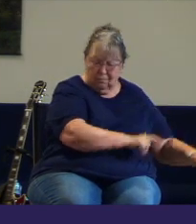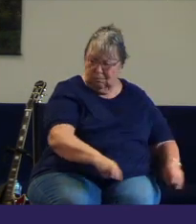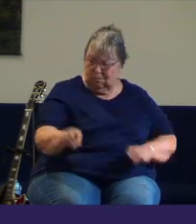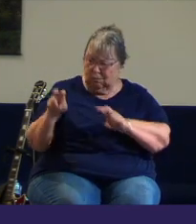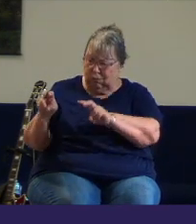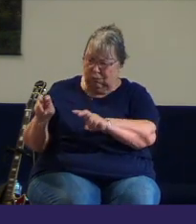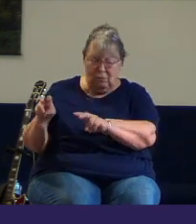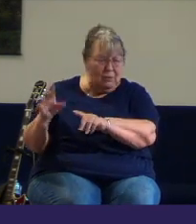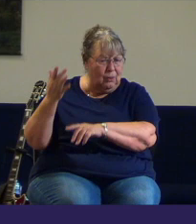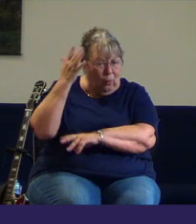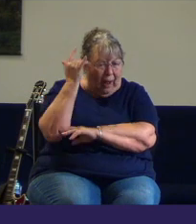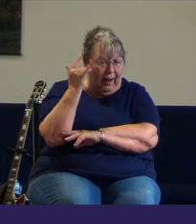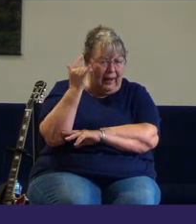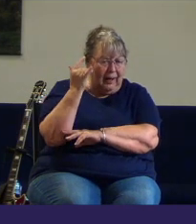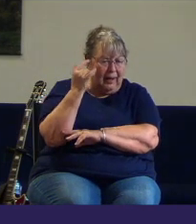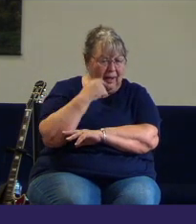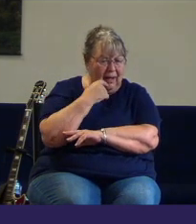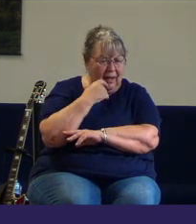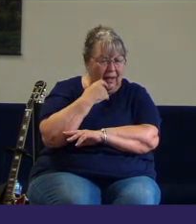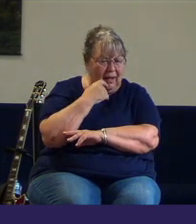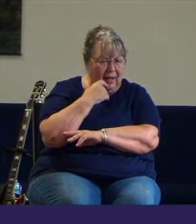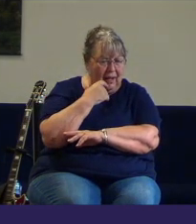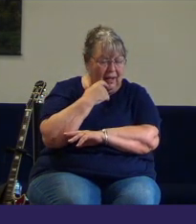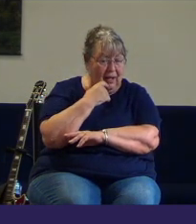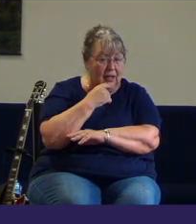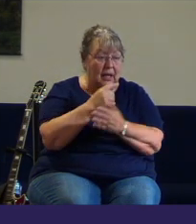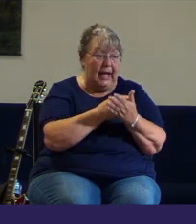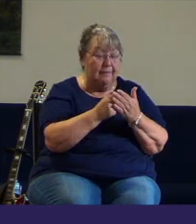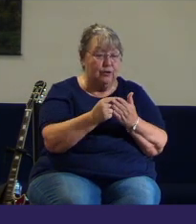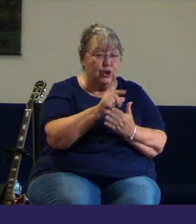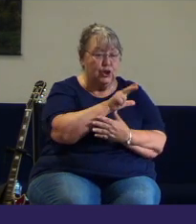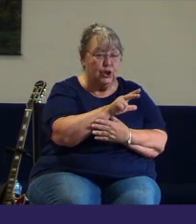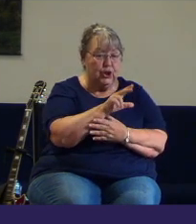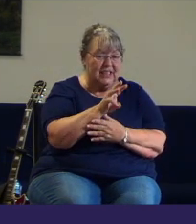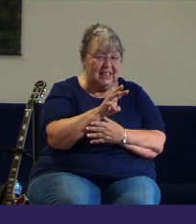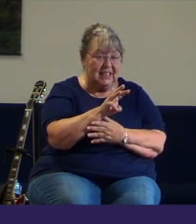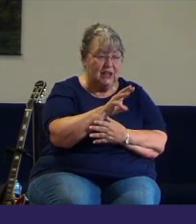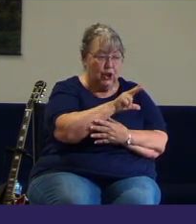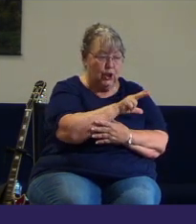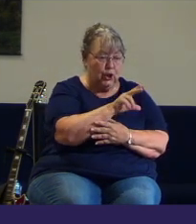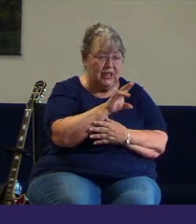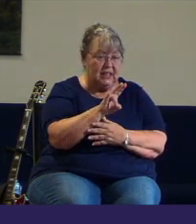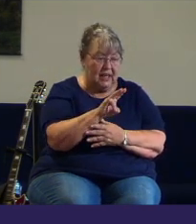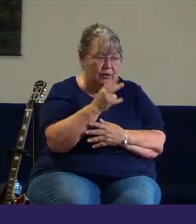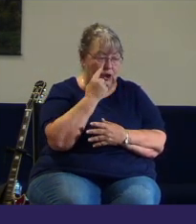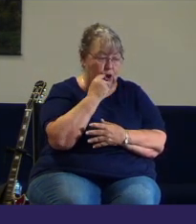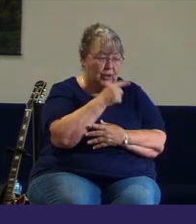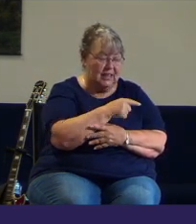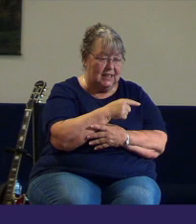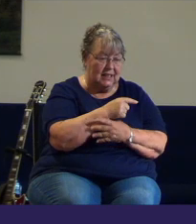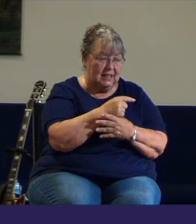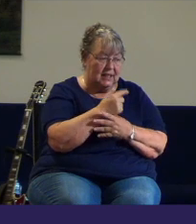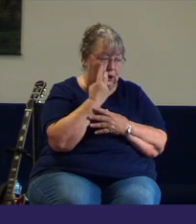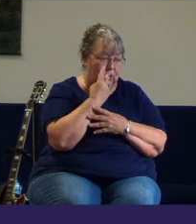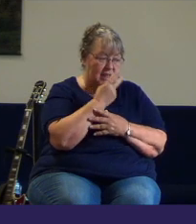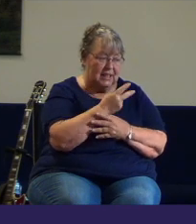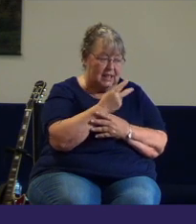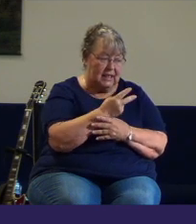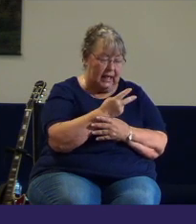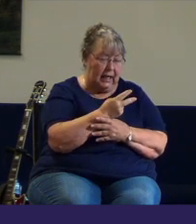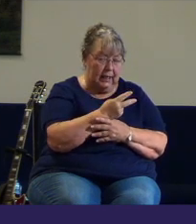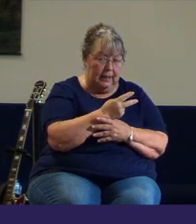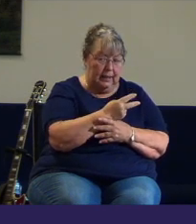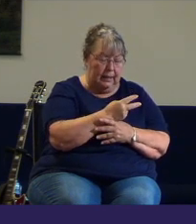to correct what he did. You can look at that in verses 36 and 37. And they interfere. It's almost like they're interfering.